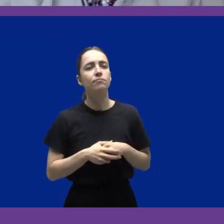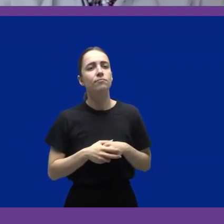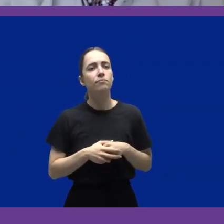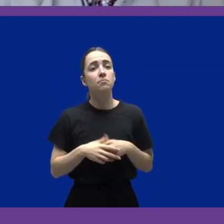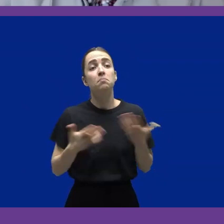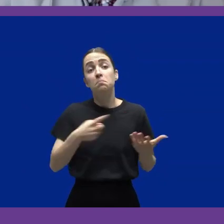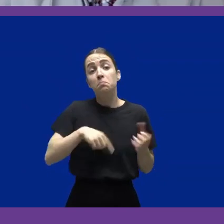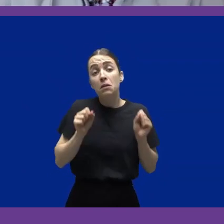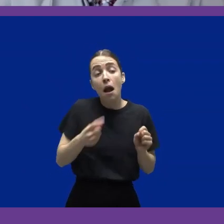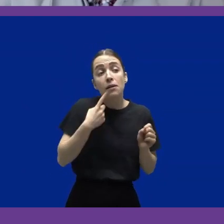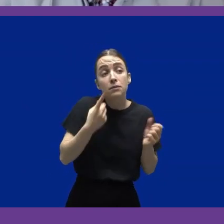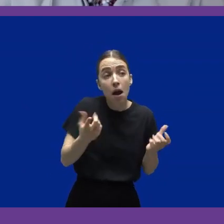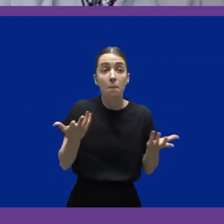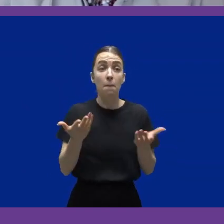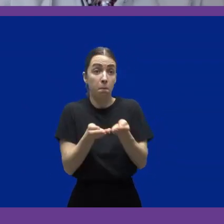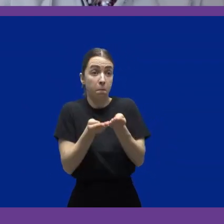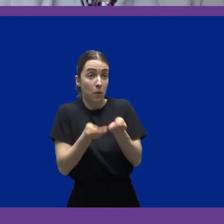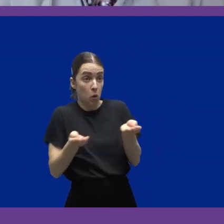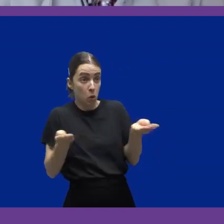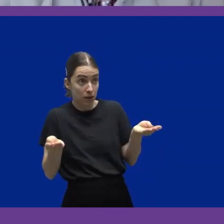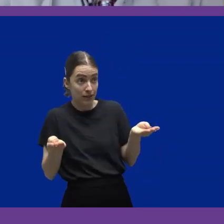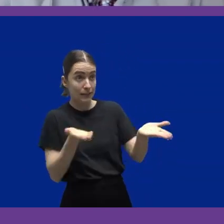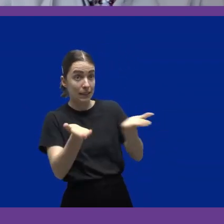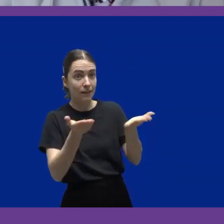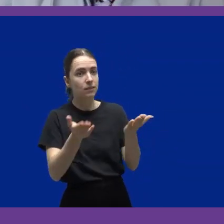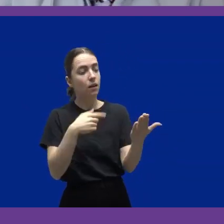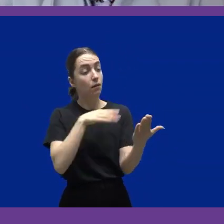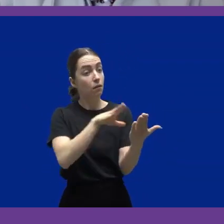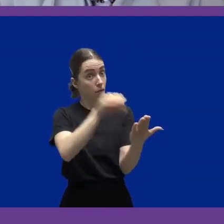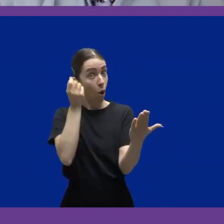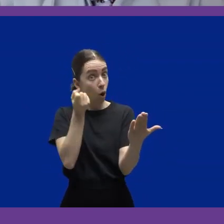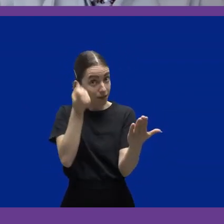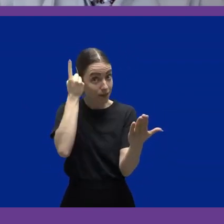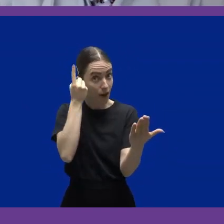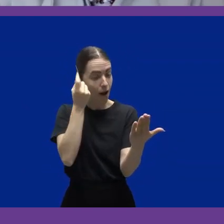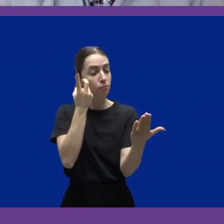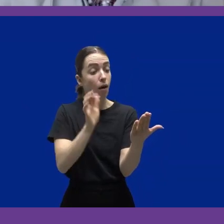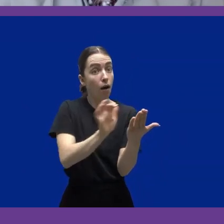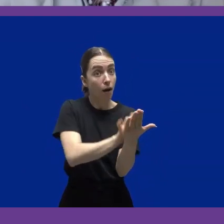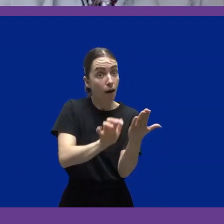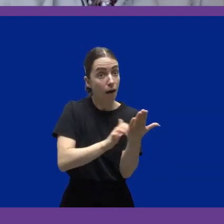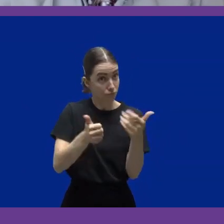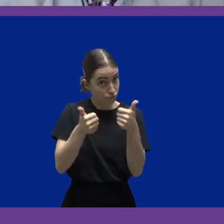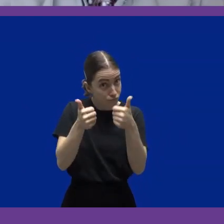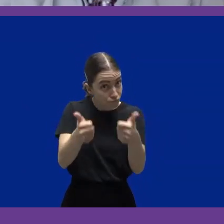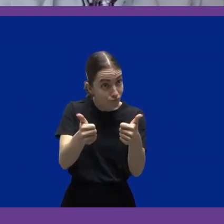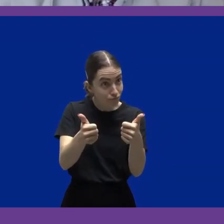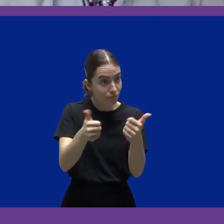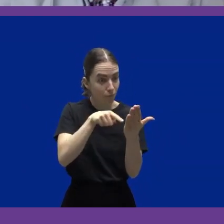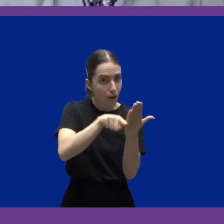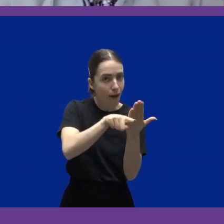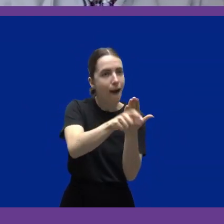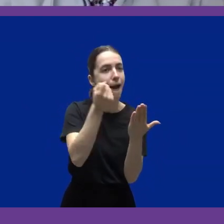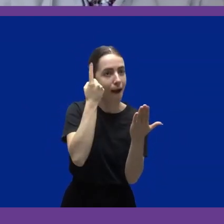operable, understandable, and robust. Those are the 4 principles of accessibility. They have to be designed in order